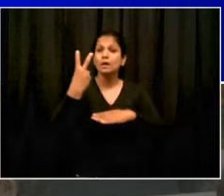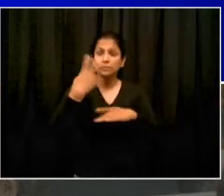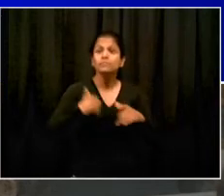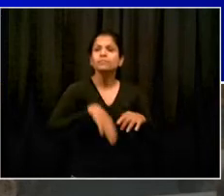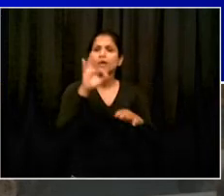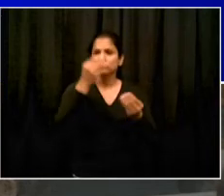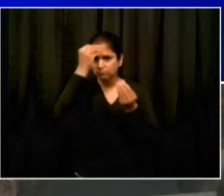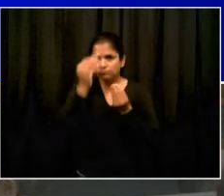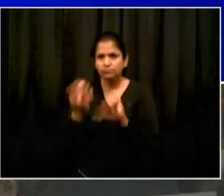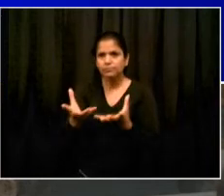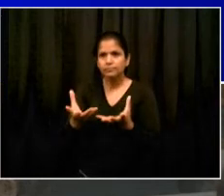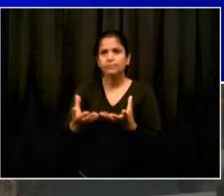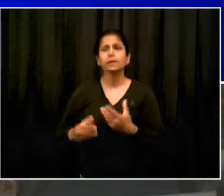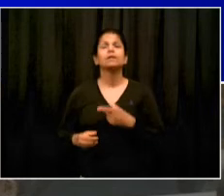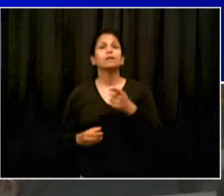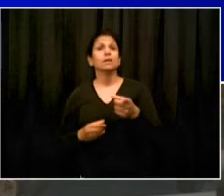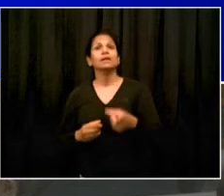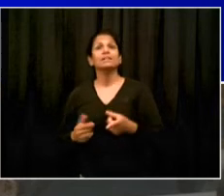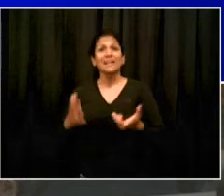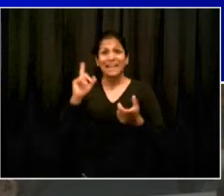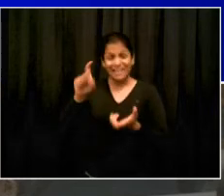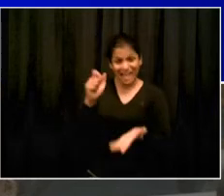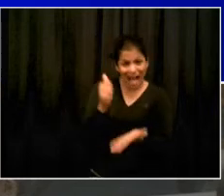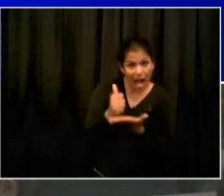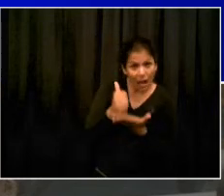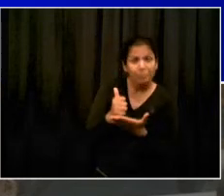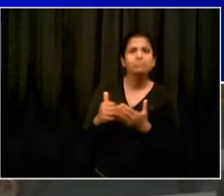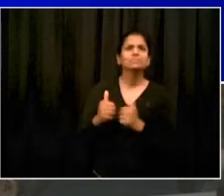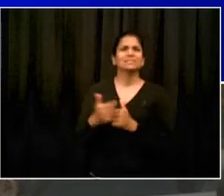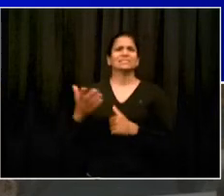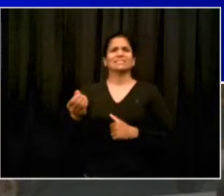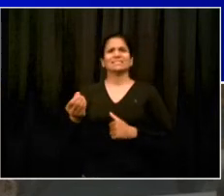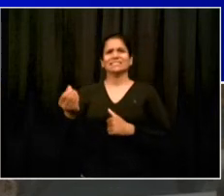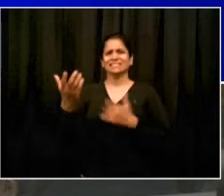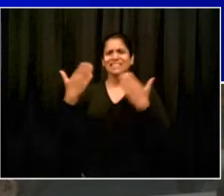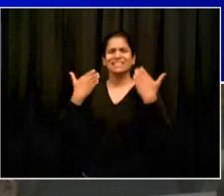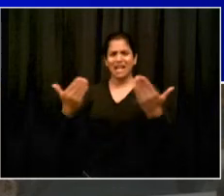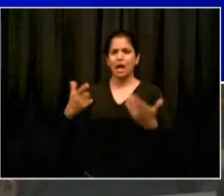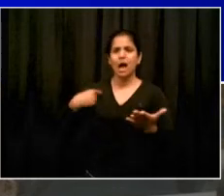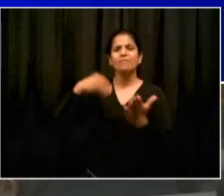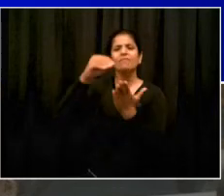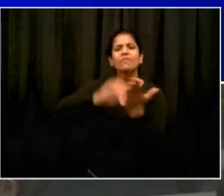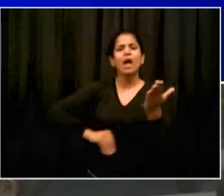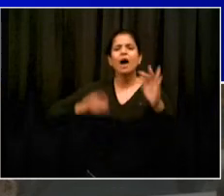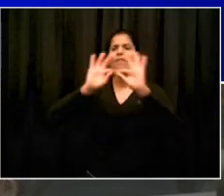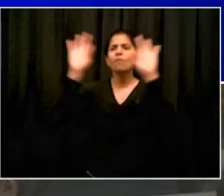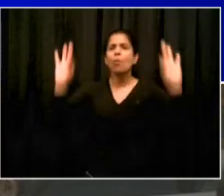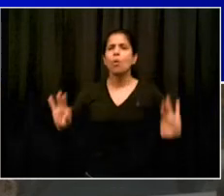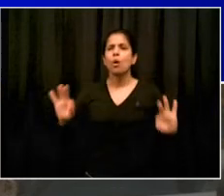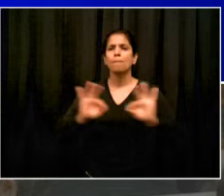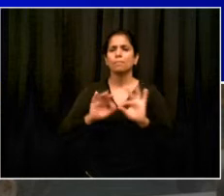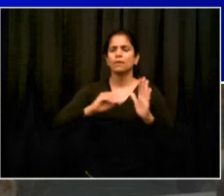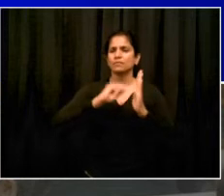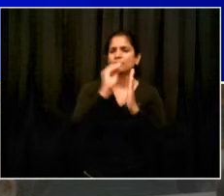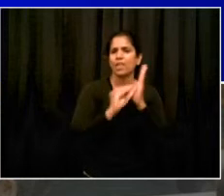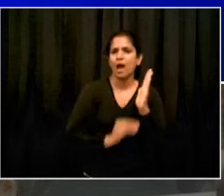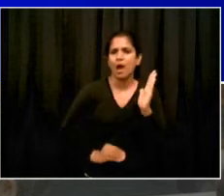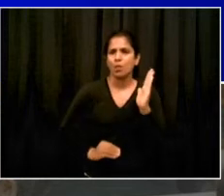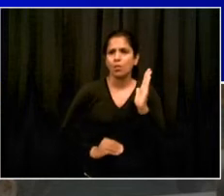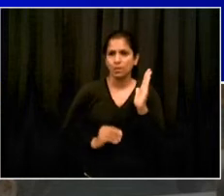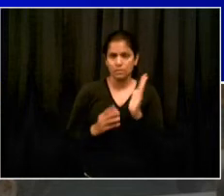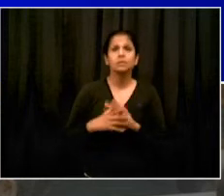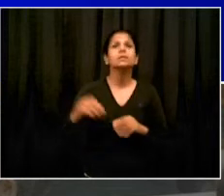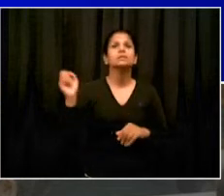back those consent forms as quickly as possible. So they'll be sent home in the course of this week with a family letter and a frequently asked